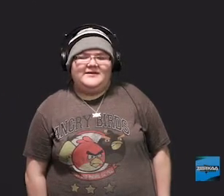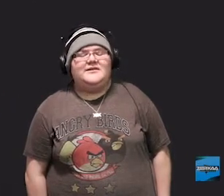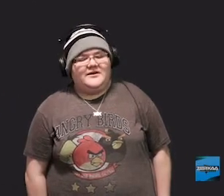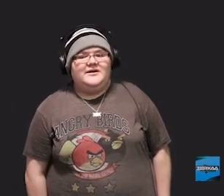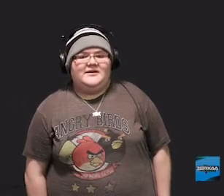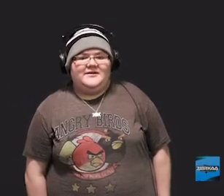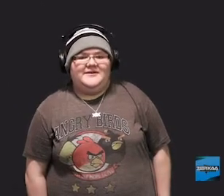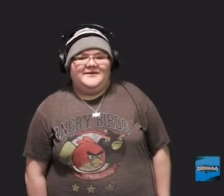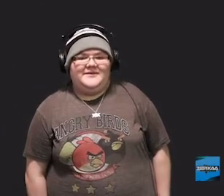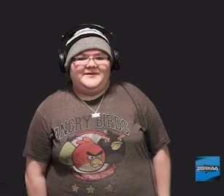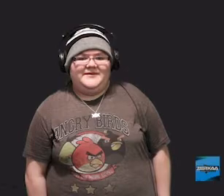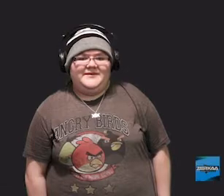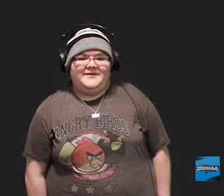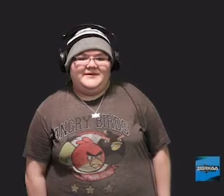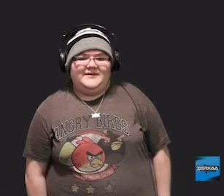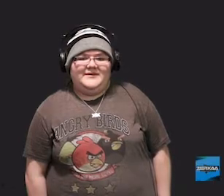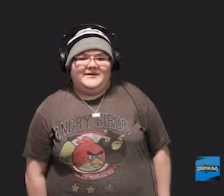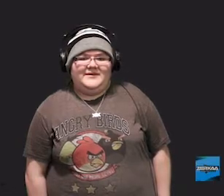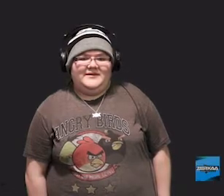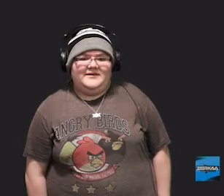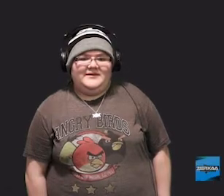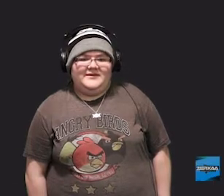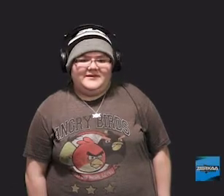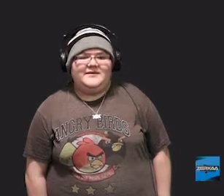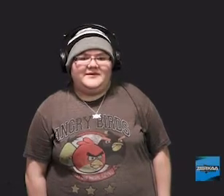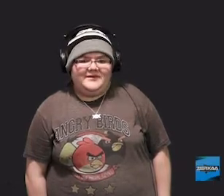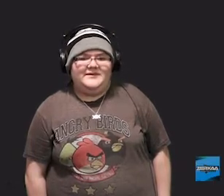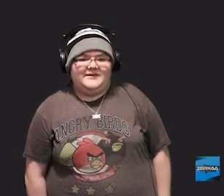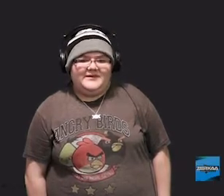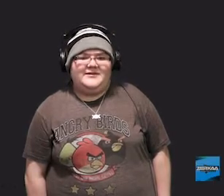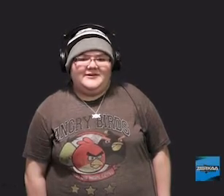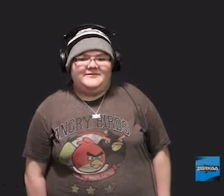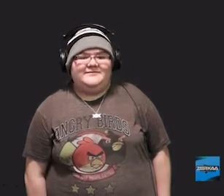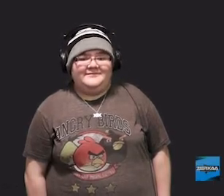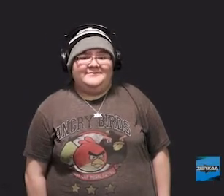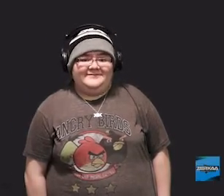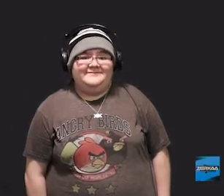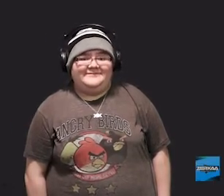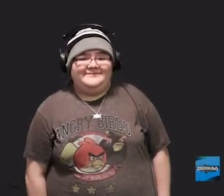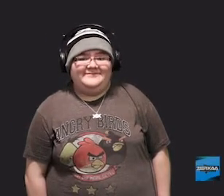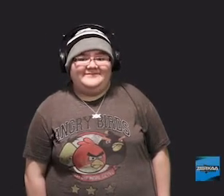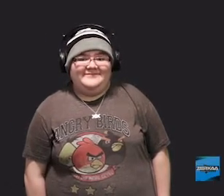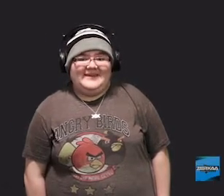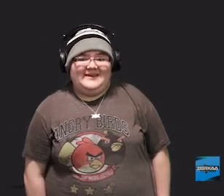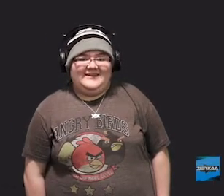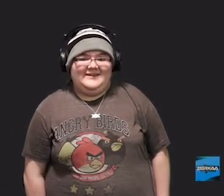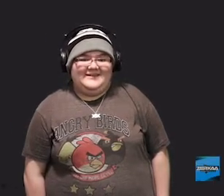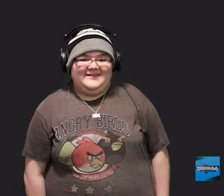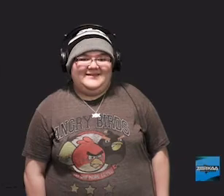well. Then there's, like, the drawing where you can do, like, shading and everything. And then there's, obviously, ridiculous. I want to be able to, like, just get